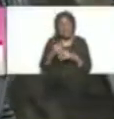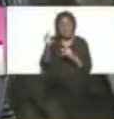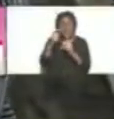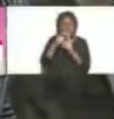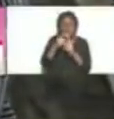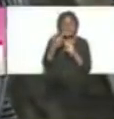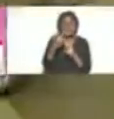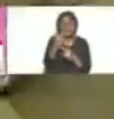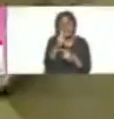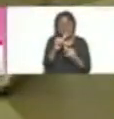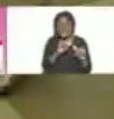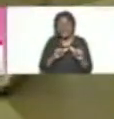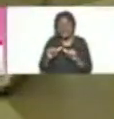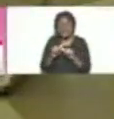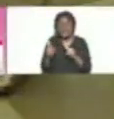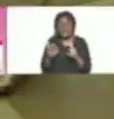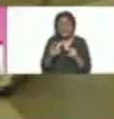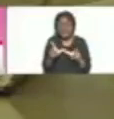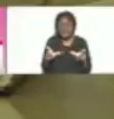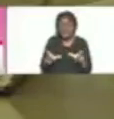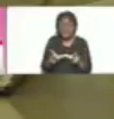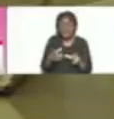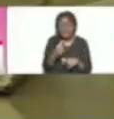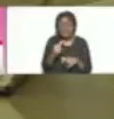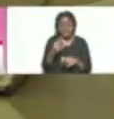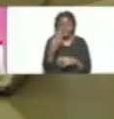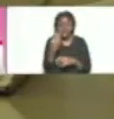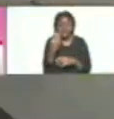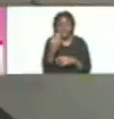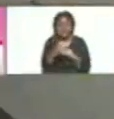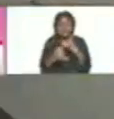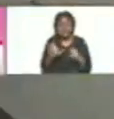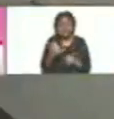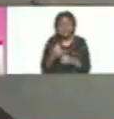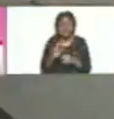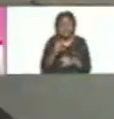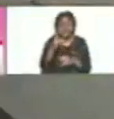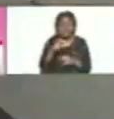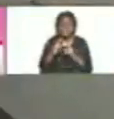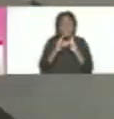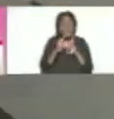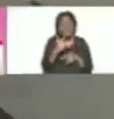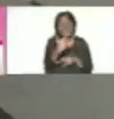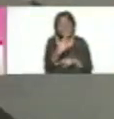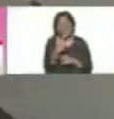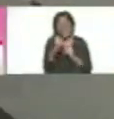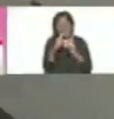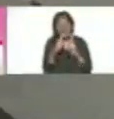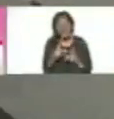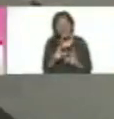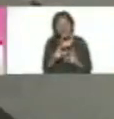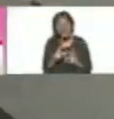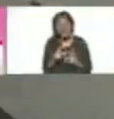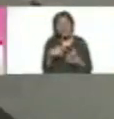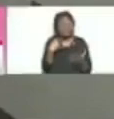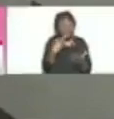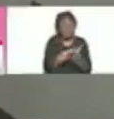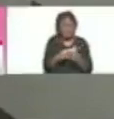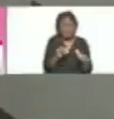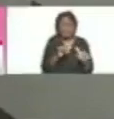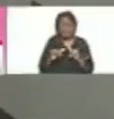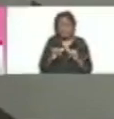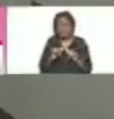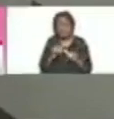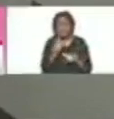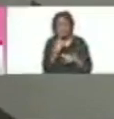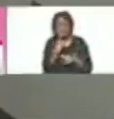and 14 internationally. And for each of those standards, we have to answer 3 questions. Who are we, what do we do, and how do we